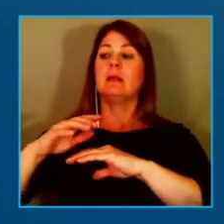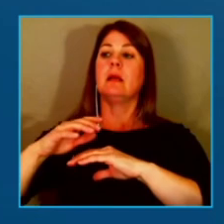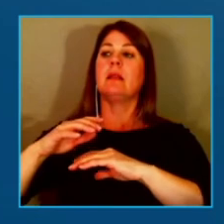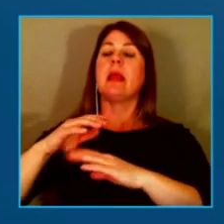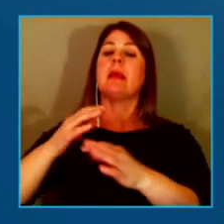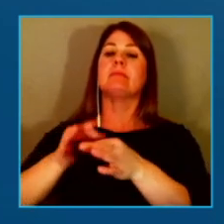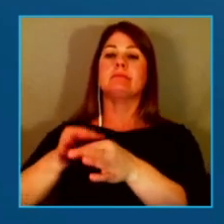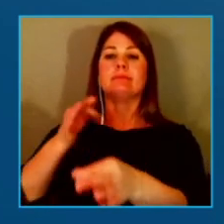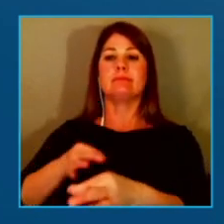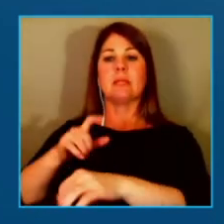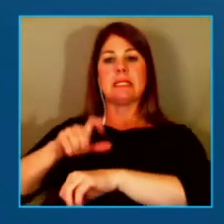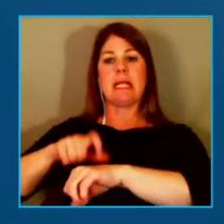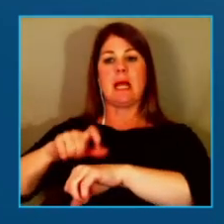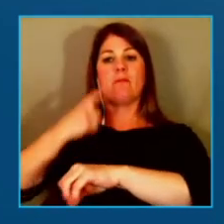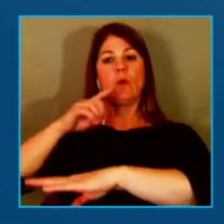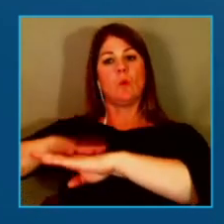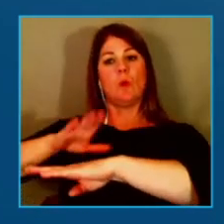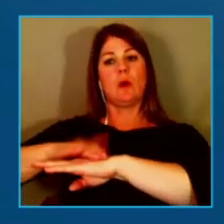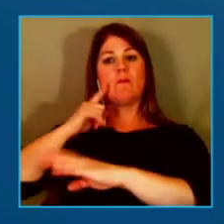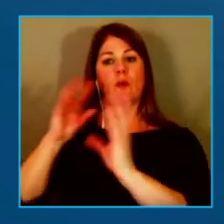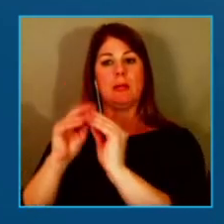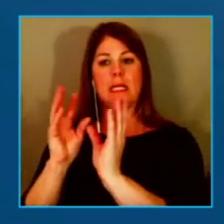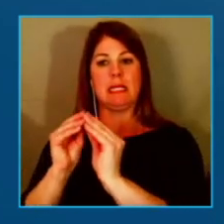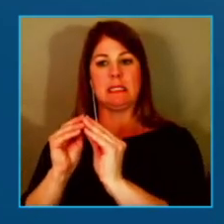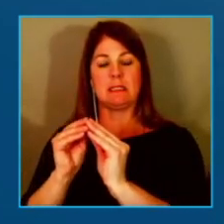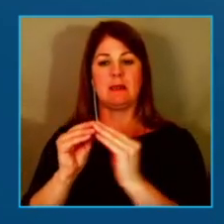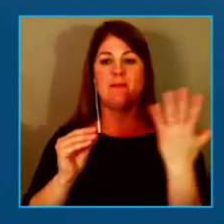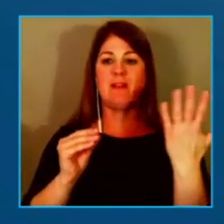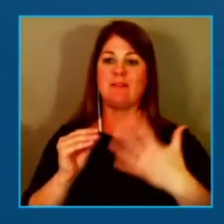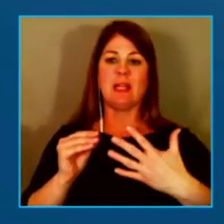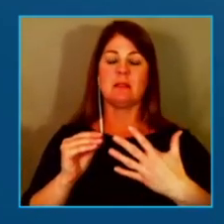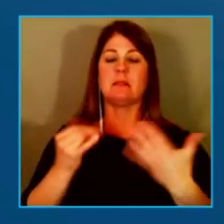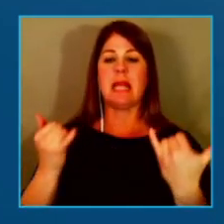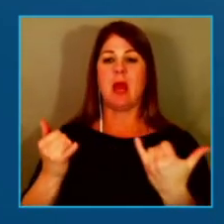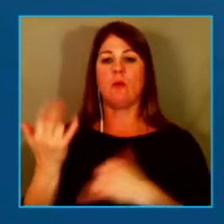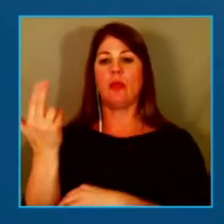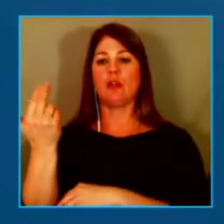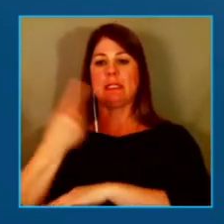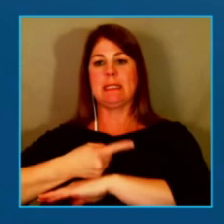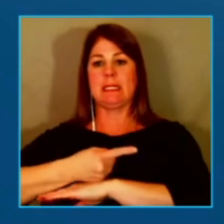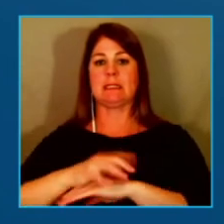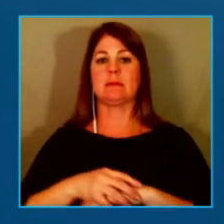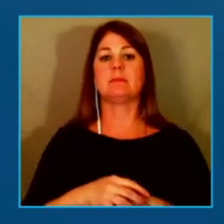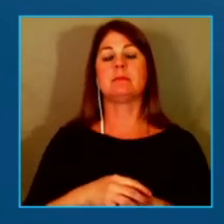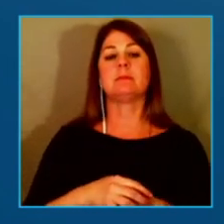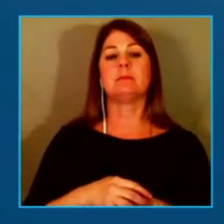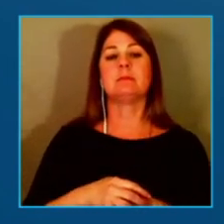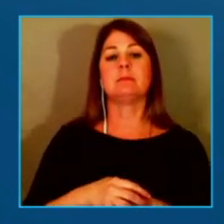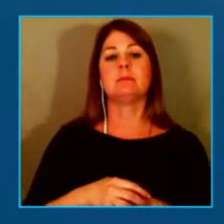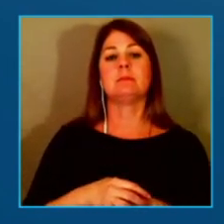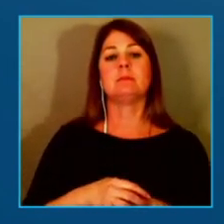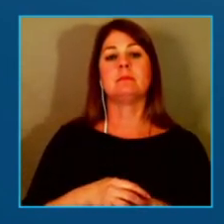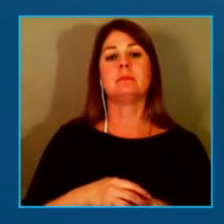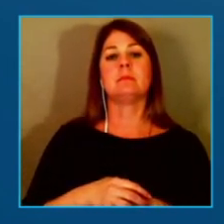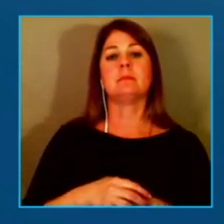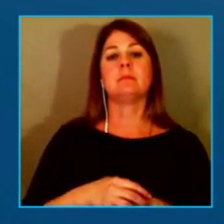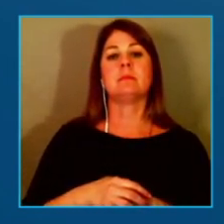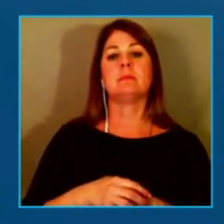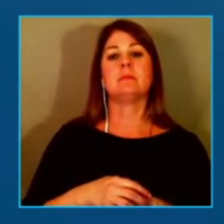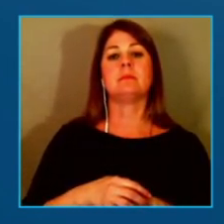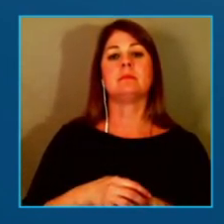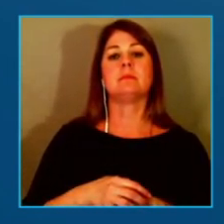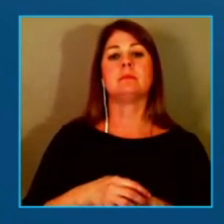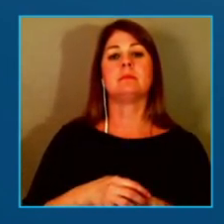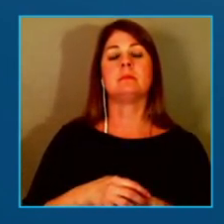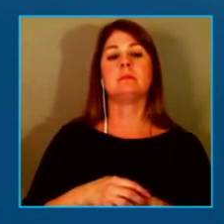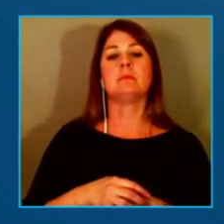days. Most importantly, the bylaws add a new diversity article, establish an affirmative action and outreach